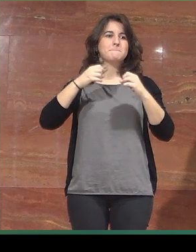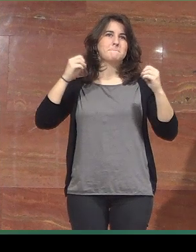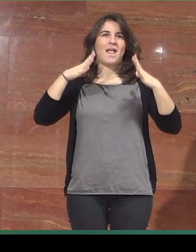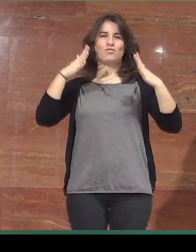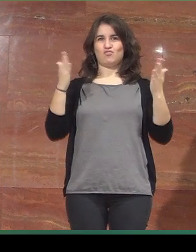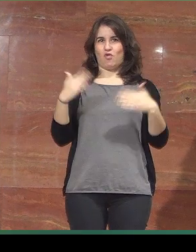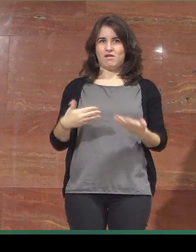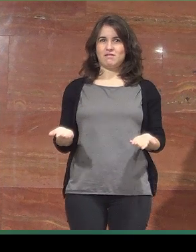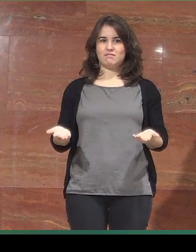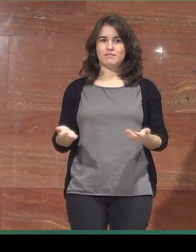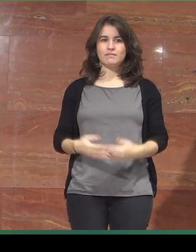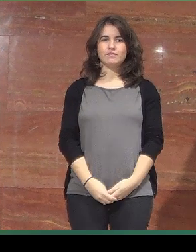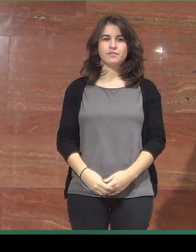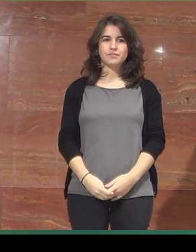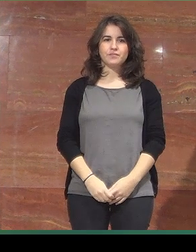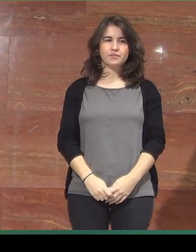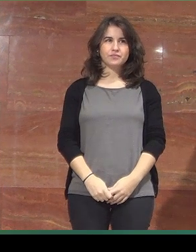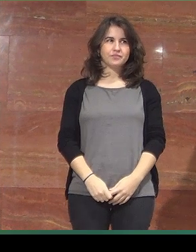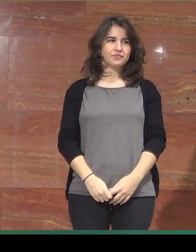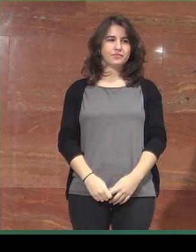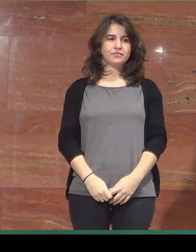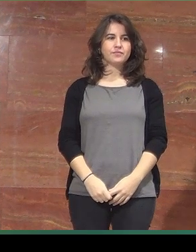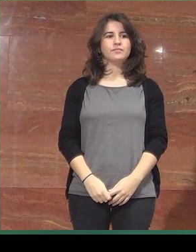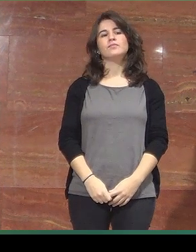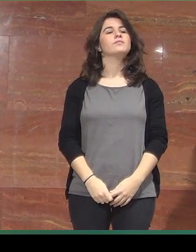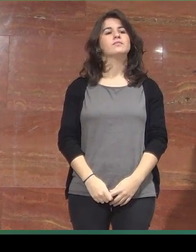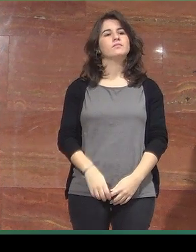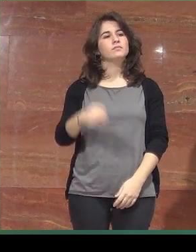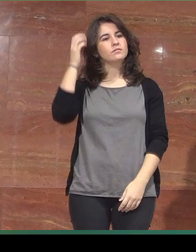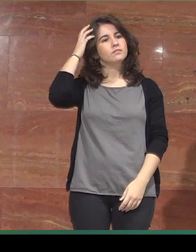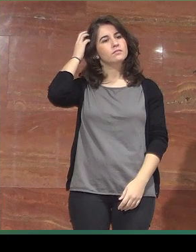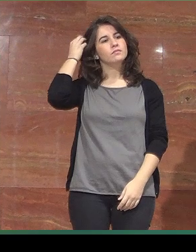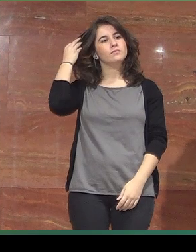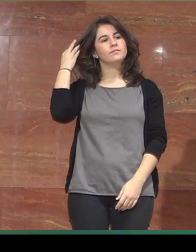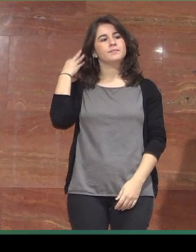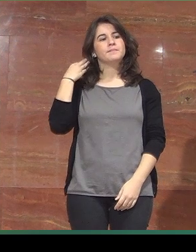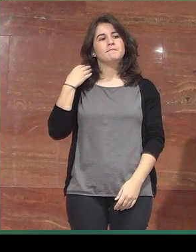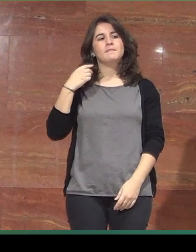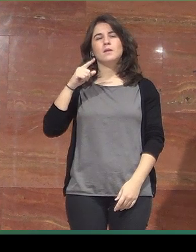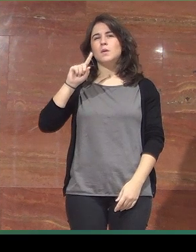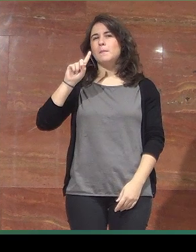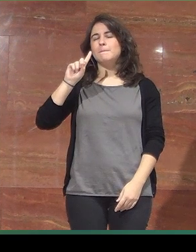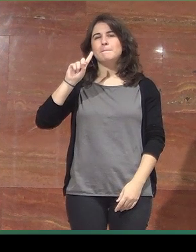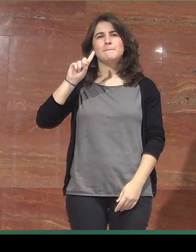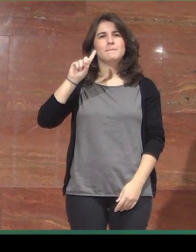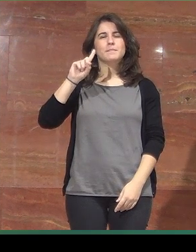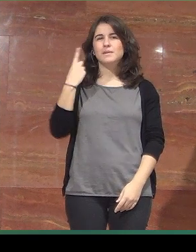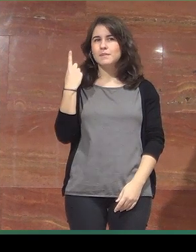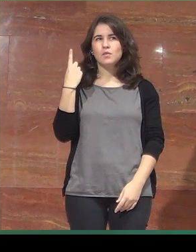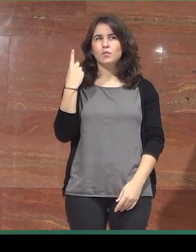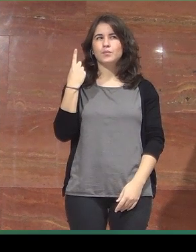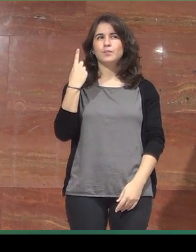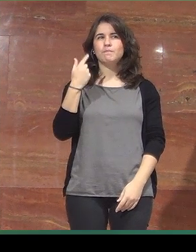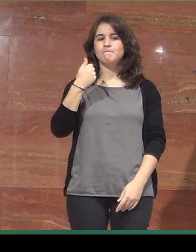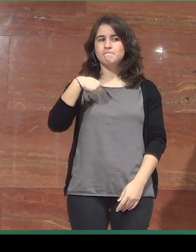One of the key points that we recognized early on was about the scale of the product, the scale of the sign that was going